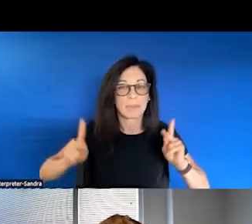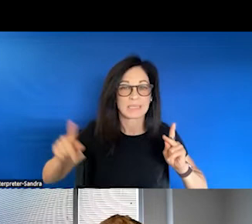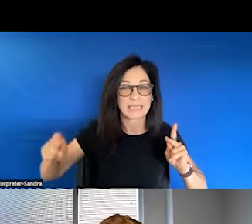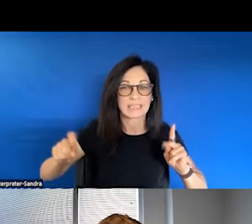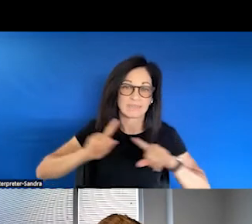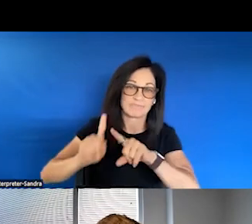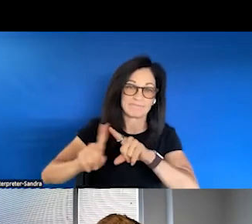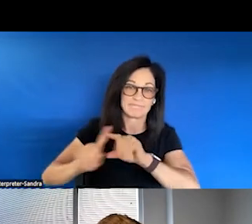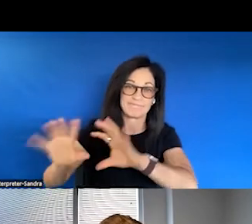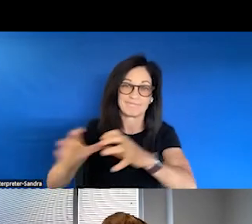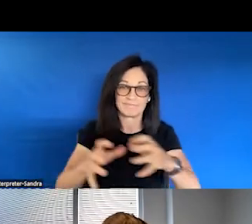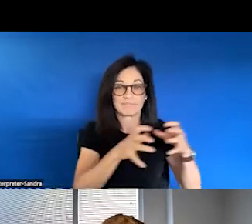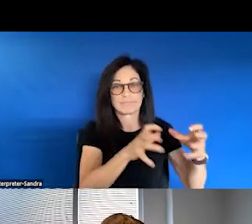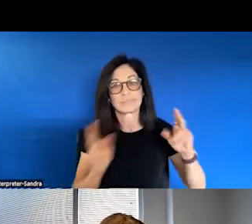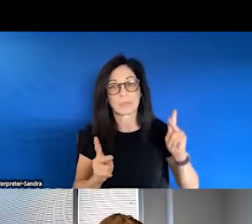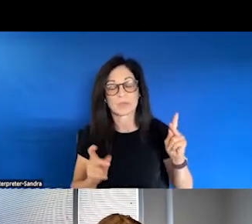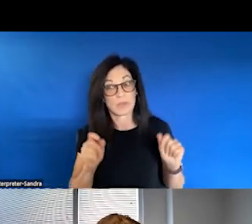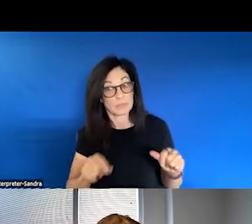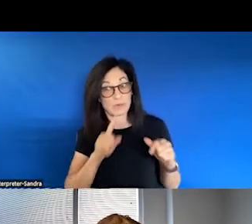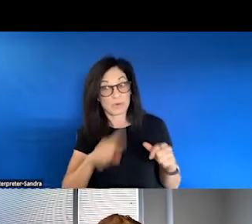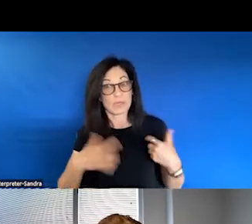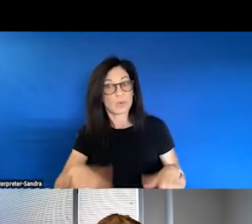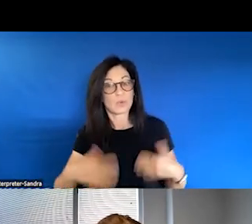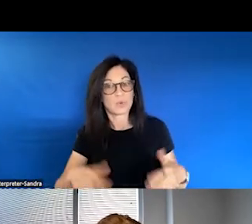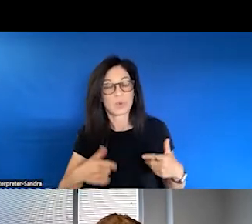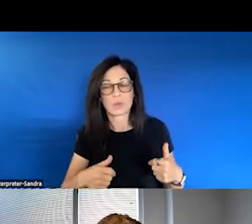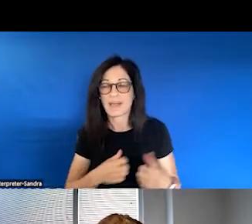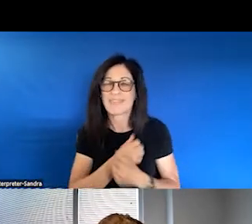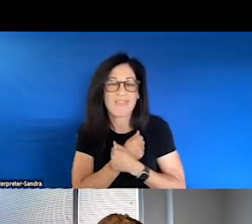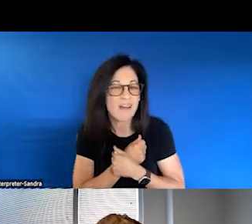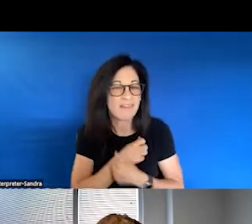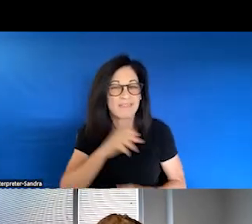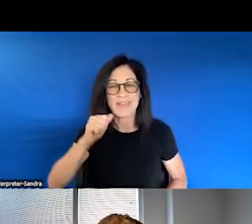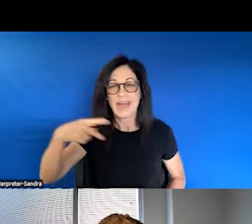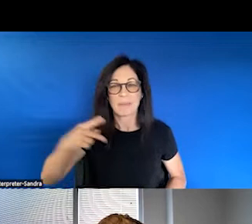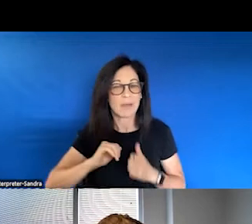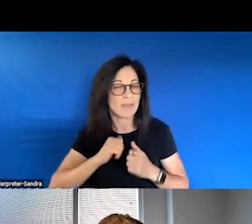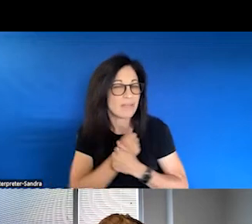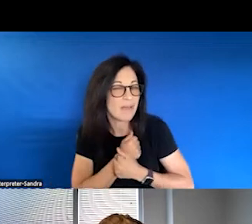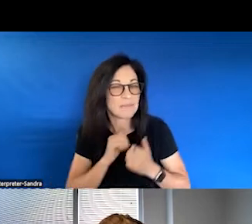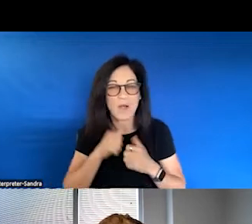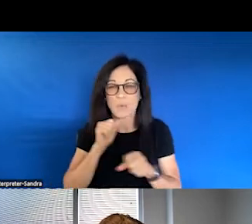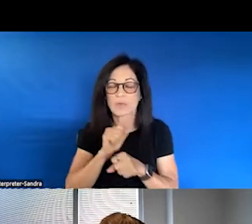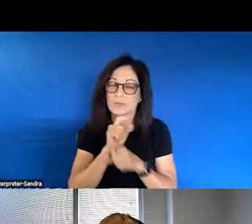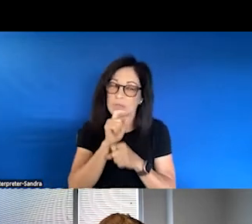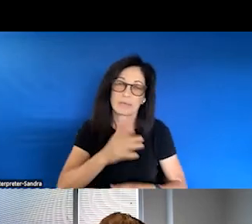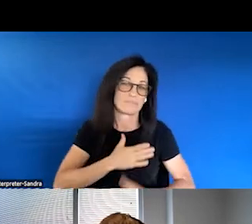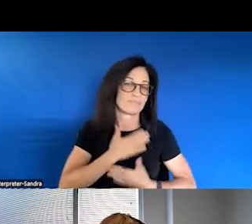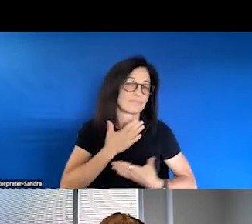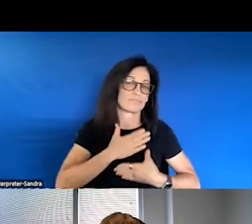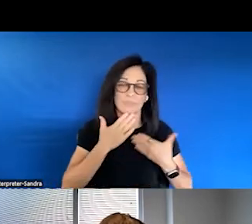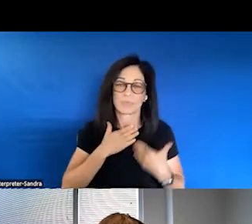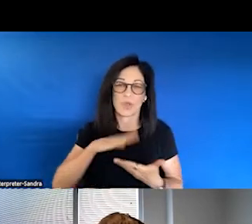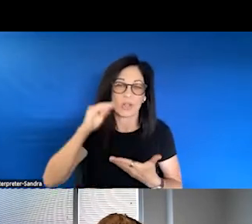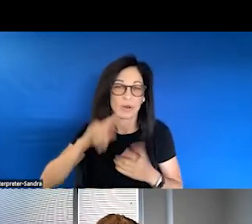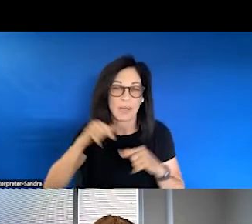different populations. So this has been I love the app, love the way it works. Really glad to learn